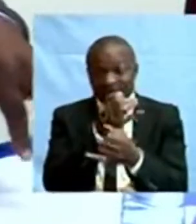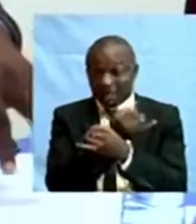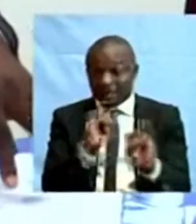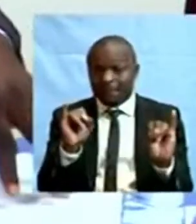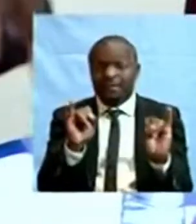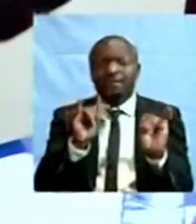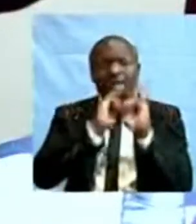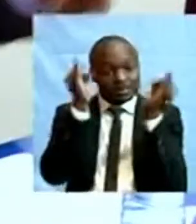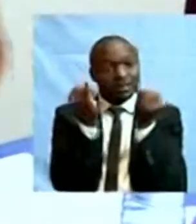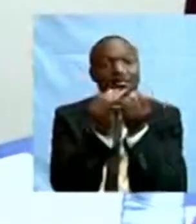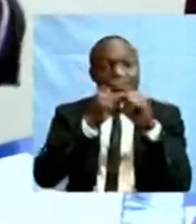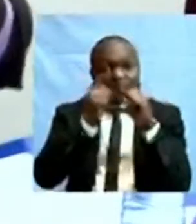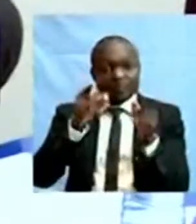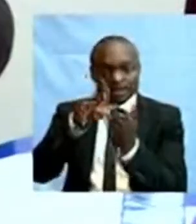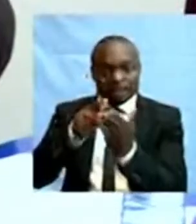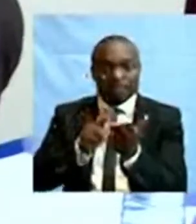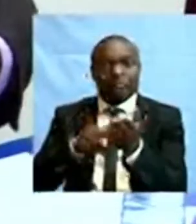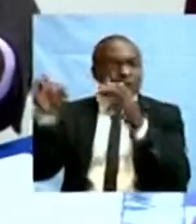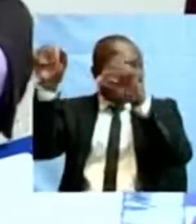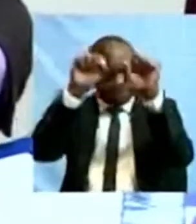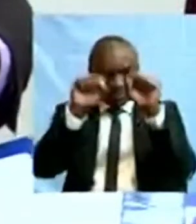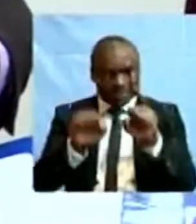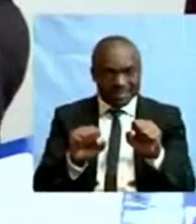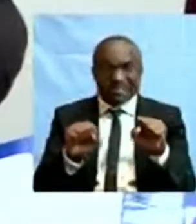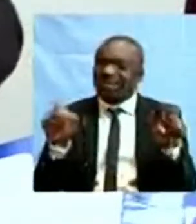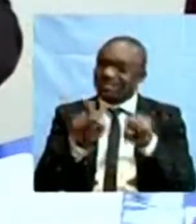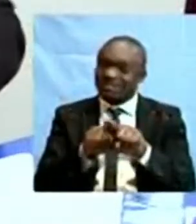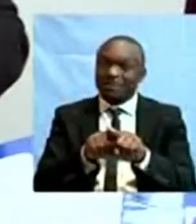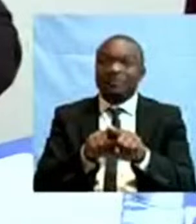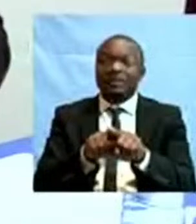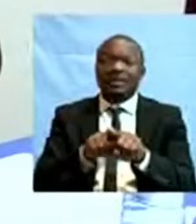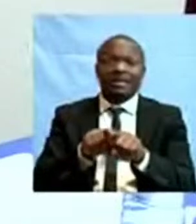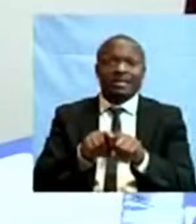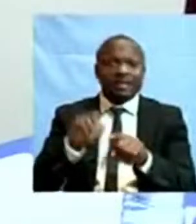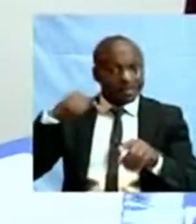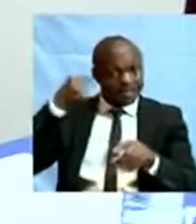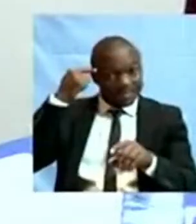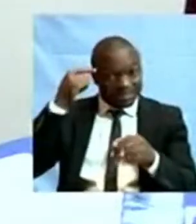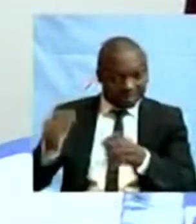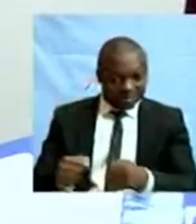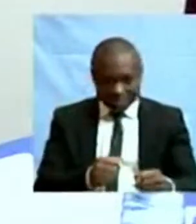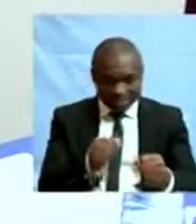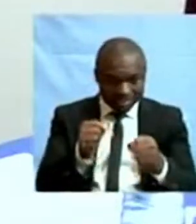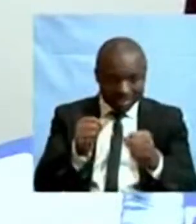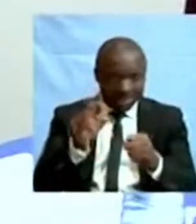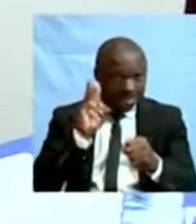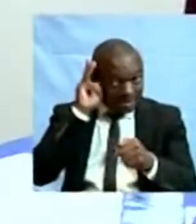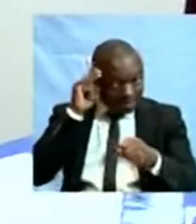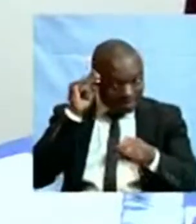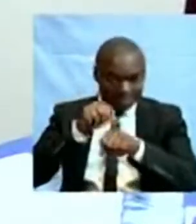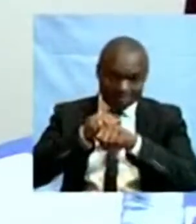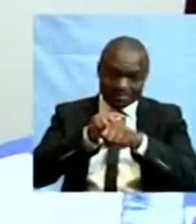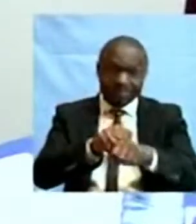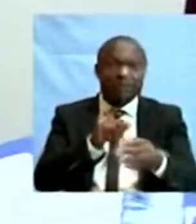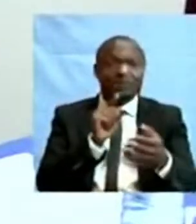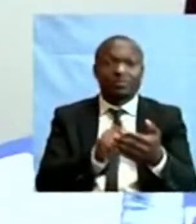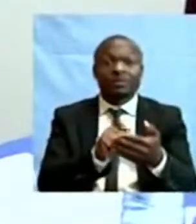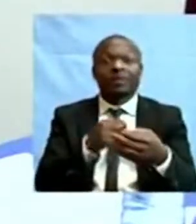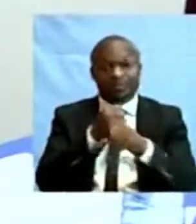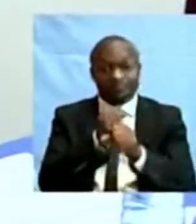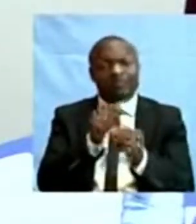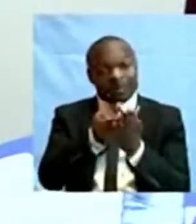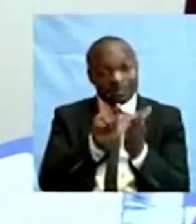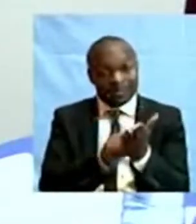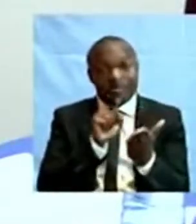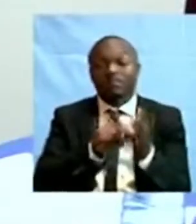institution, but the reporting structure is still within our government system, Ministry of Transport and Logistics. So to make it, this institutional framework